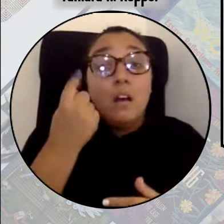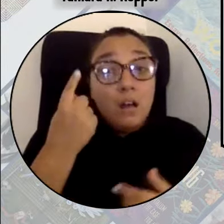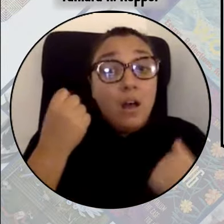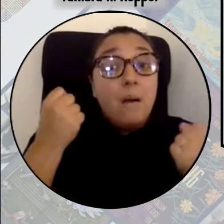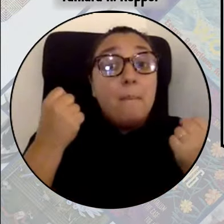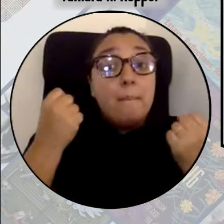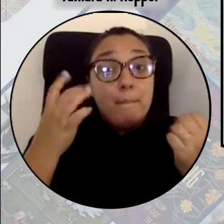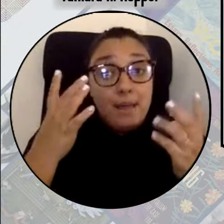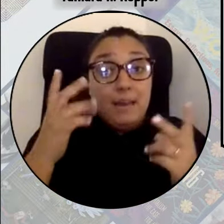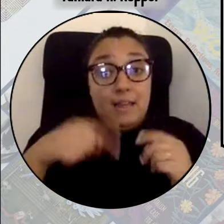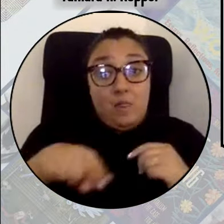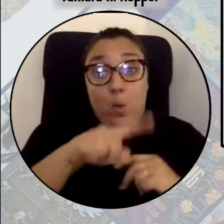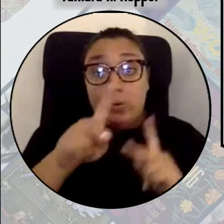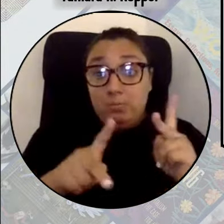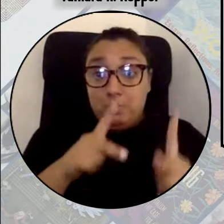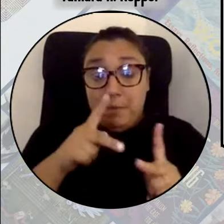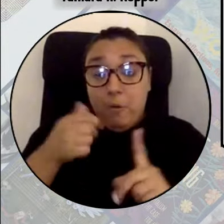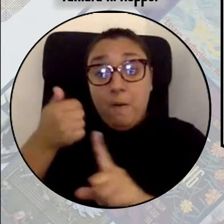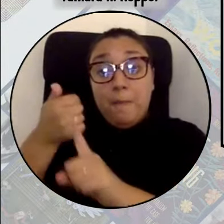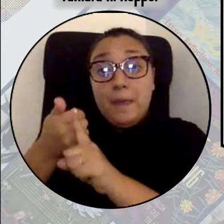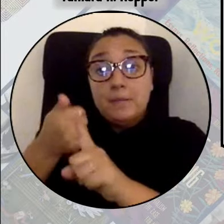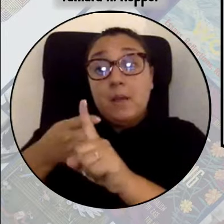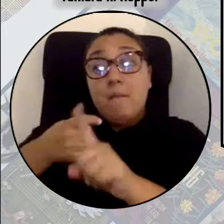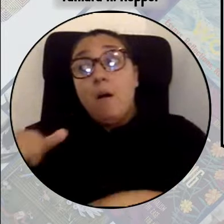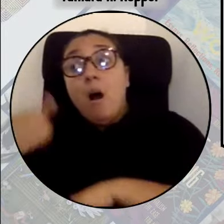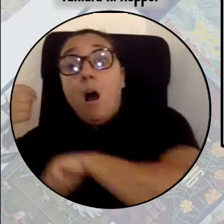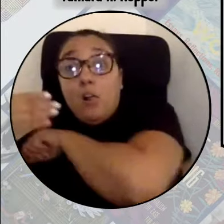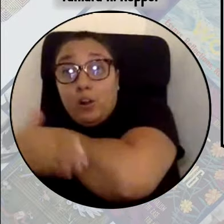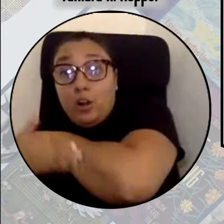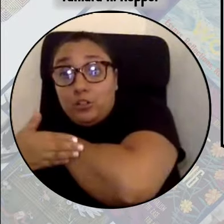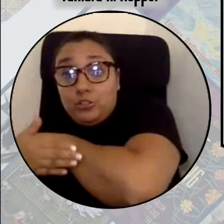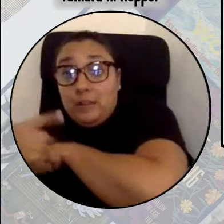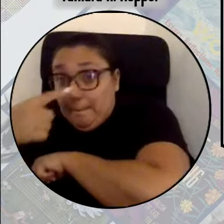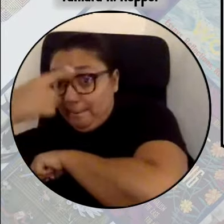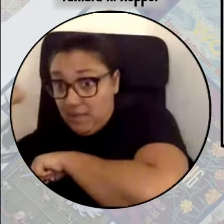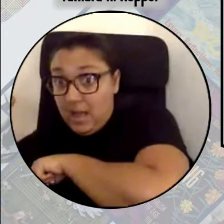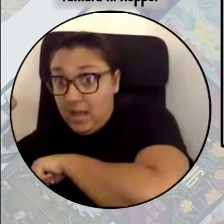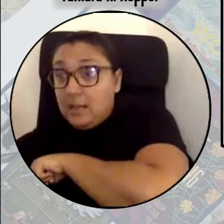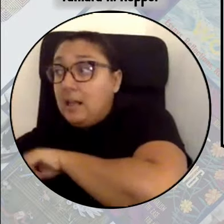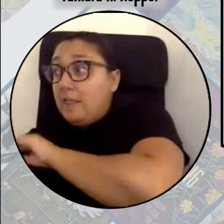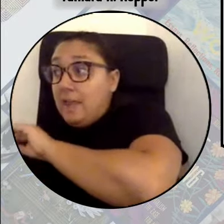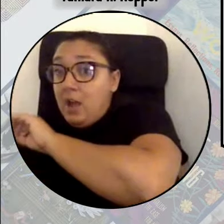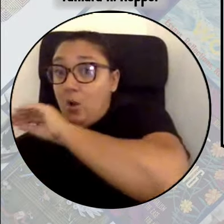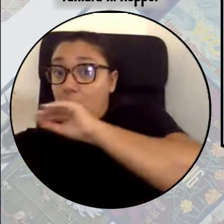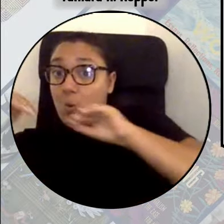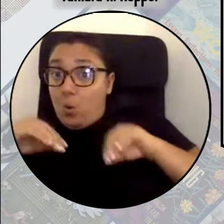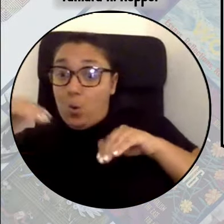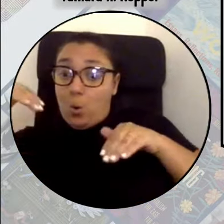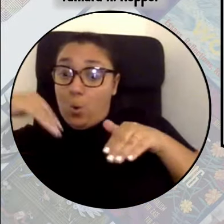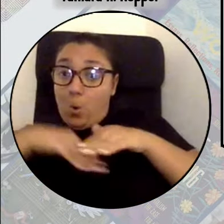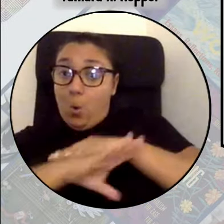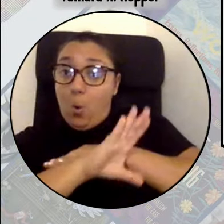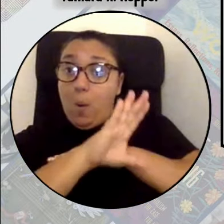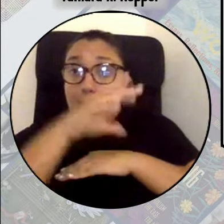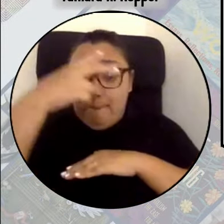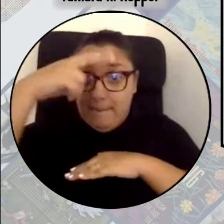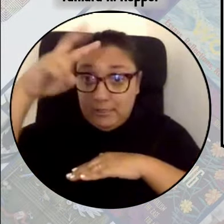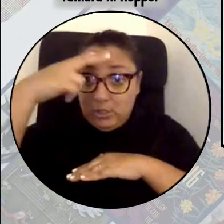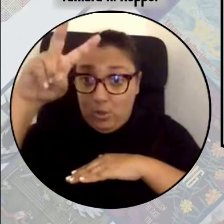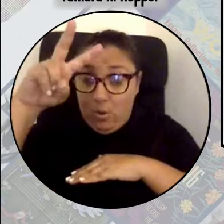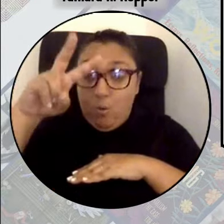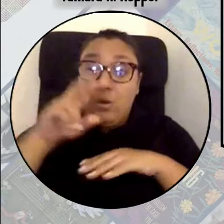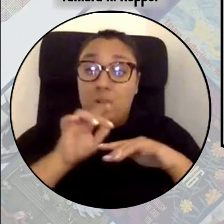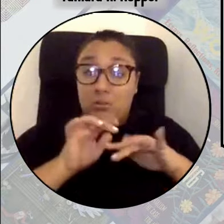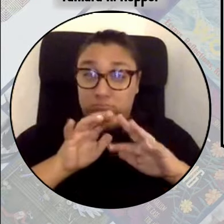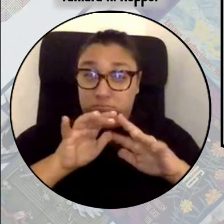right? So there's also a lot of racial politics and sometimes anti-Blackness of who even gets to the U.S. border to even be turned away.